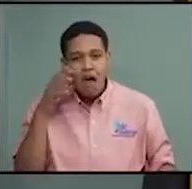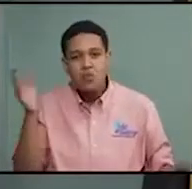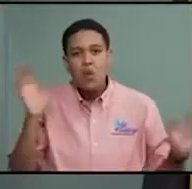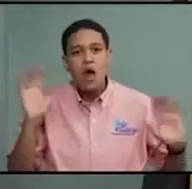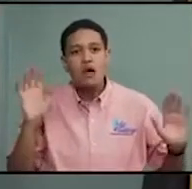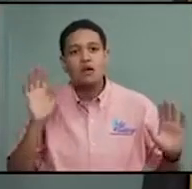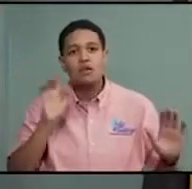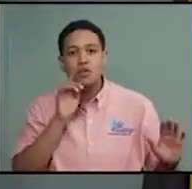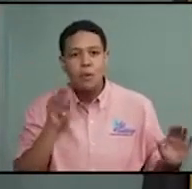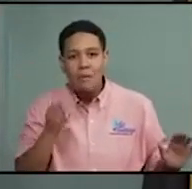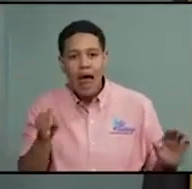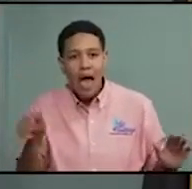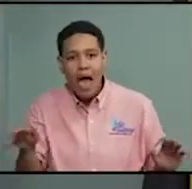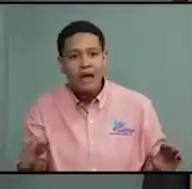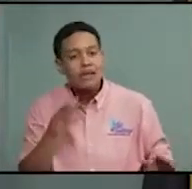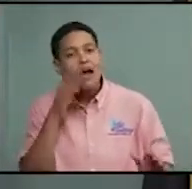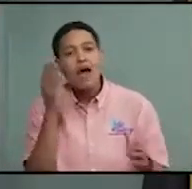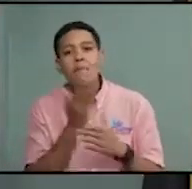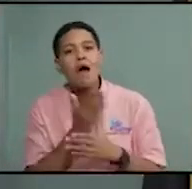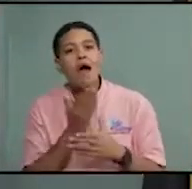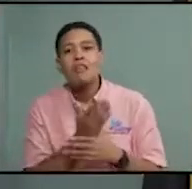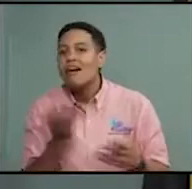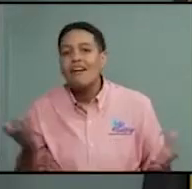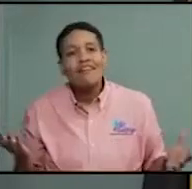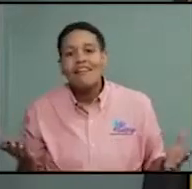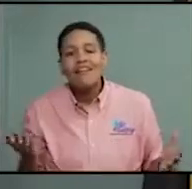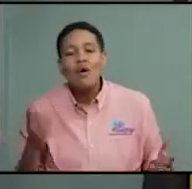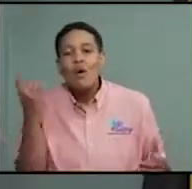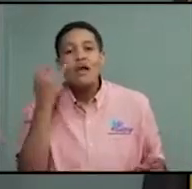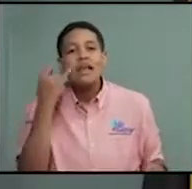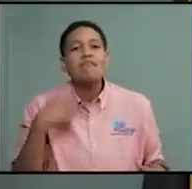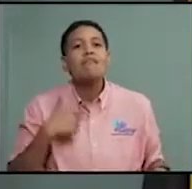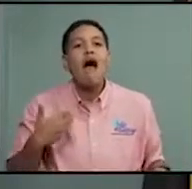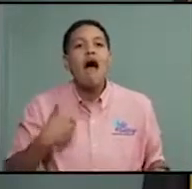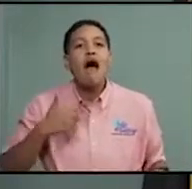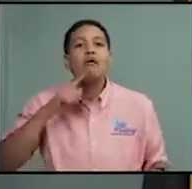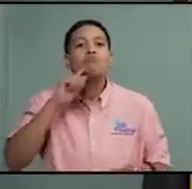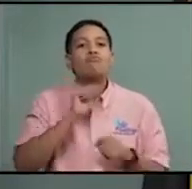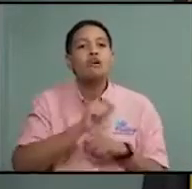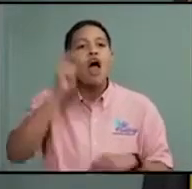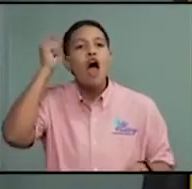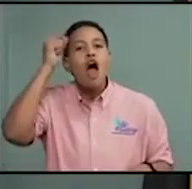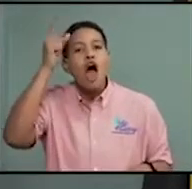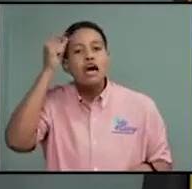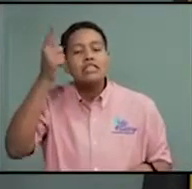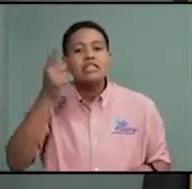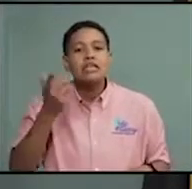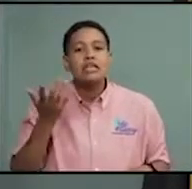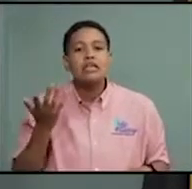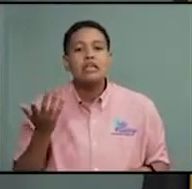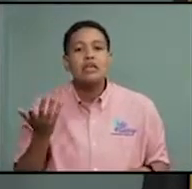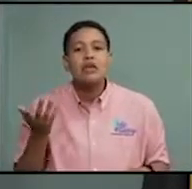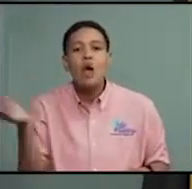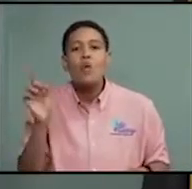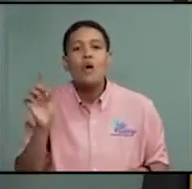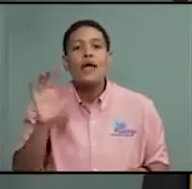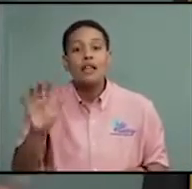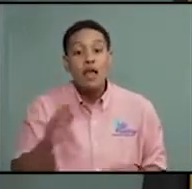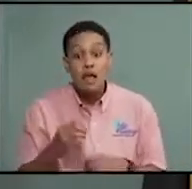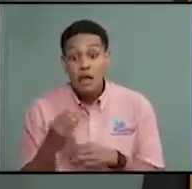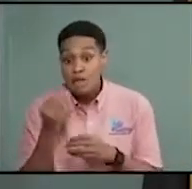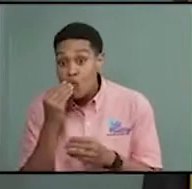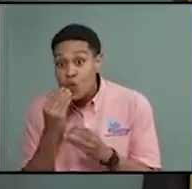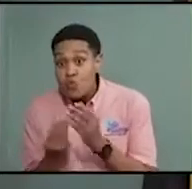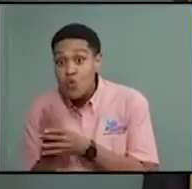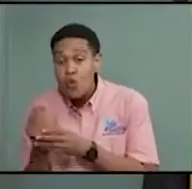to plant unless they have an understanding of where their produce will be